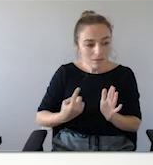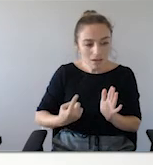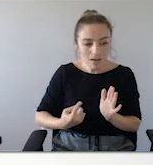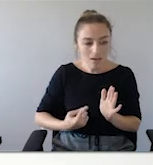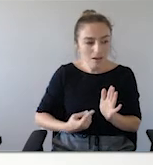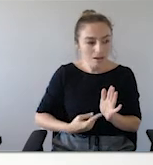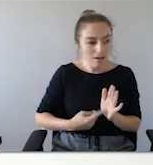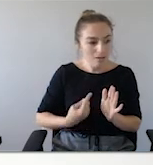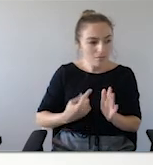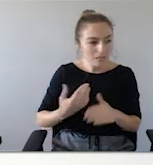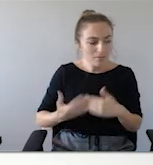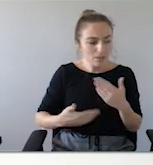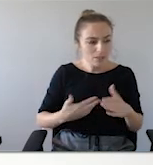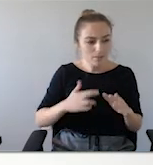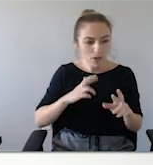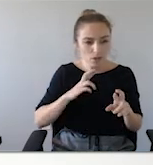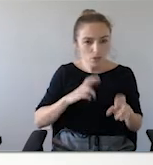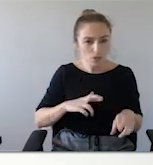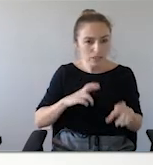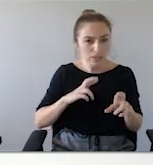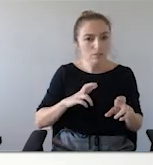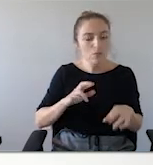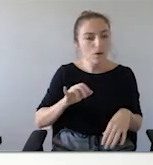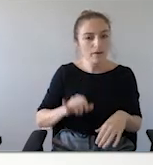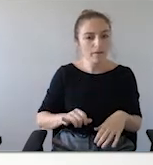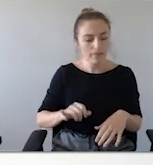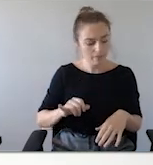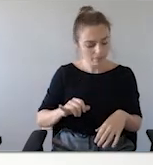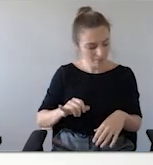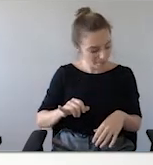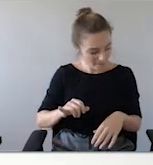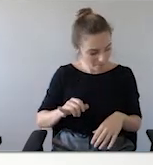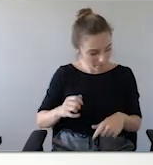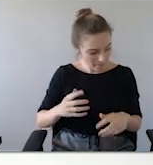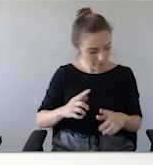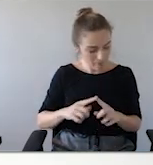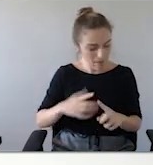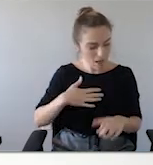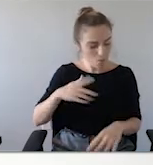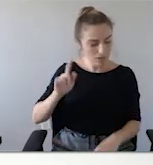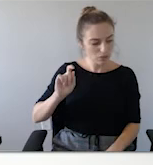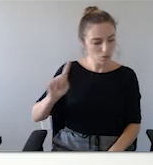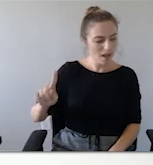a data. But I want to ask you, because I feel like